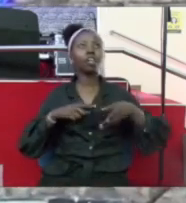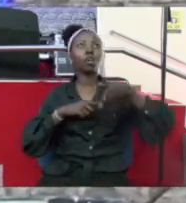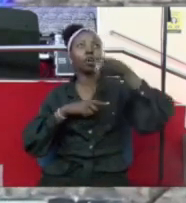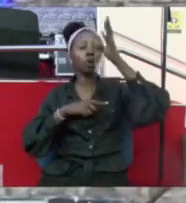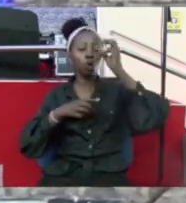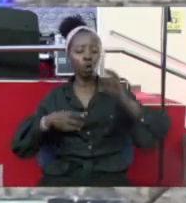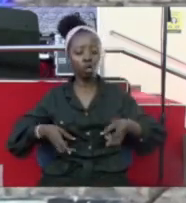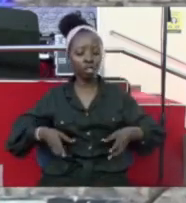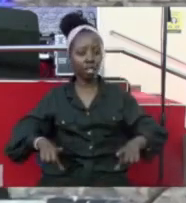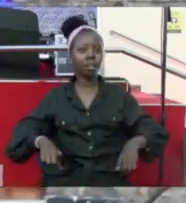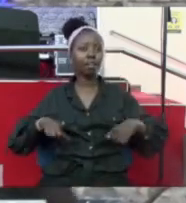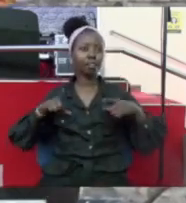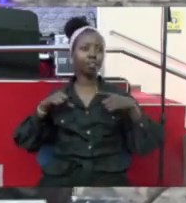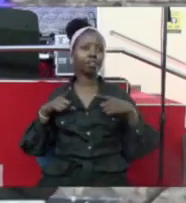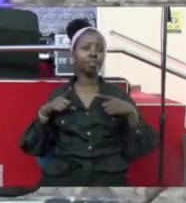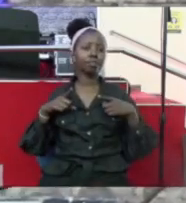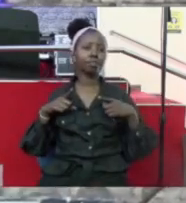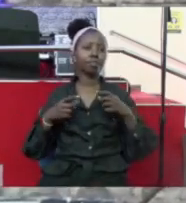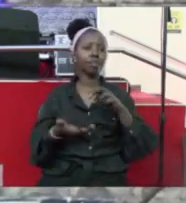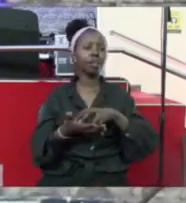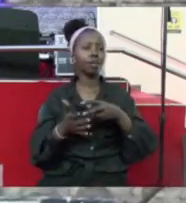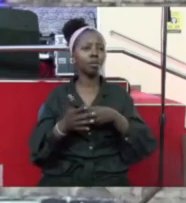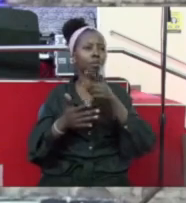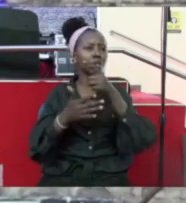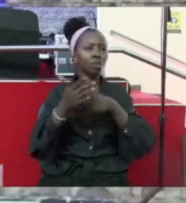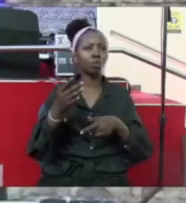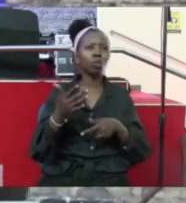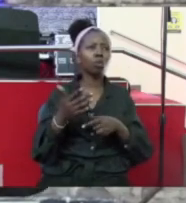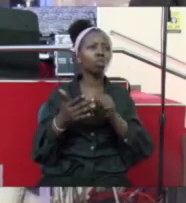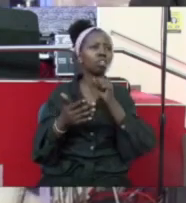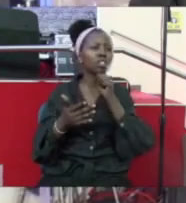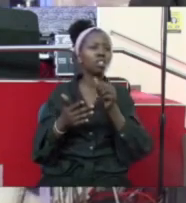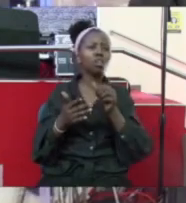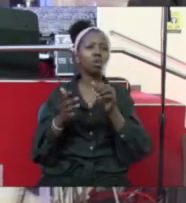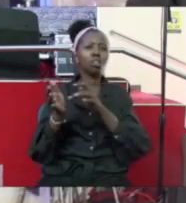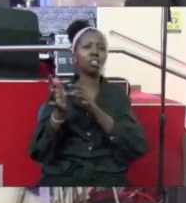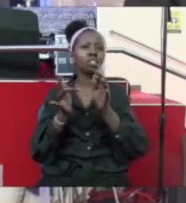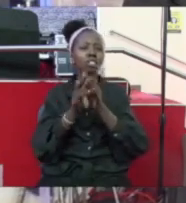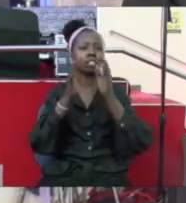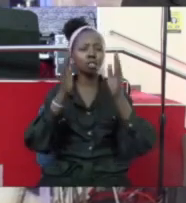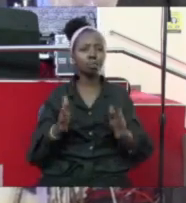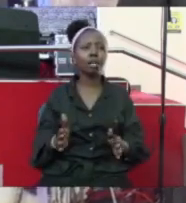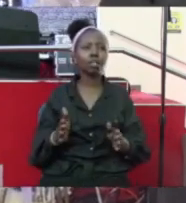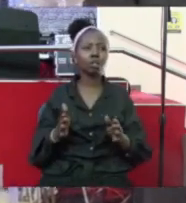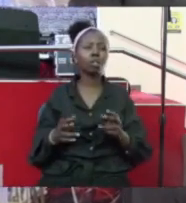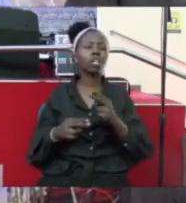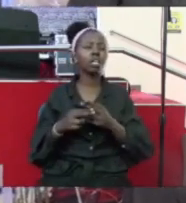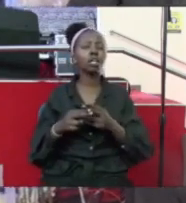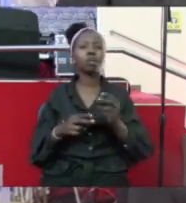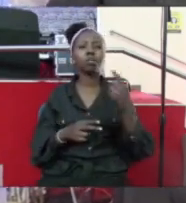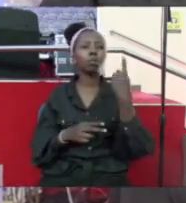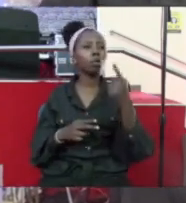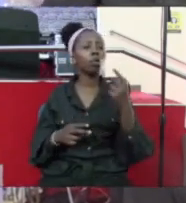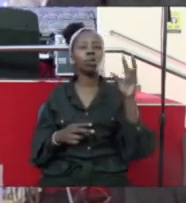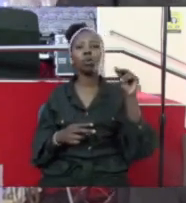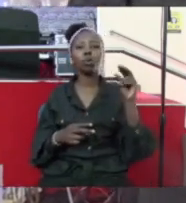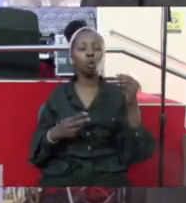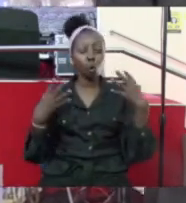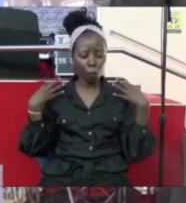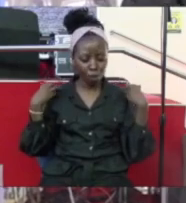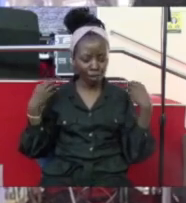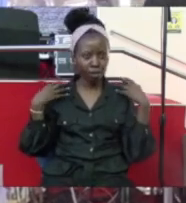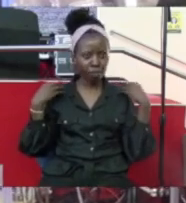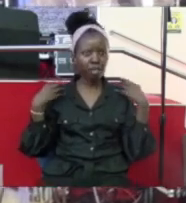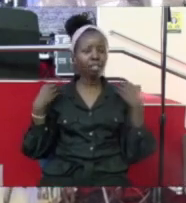mzuri wa kiungu. And that means that we should not just be Christians by name, but we should be practicing Christians. Hivyo tusiwe wa Kristo kwa jina tu lakini